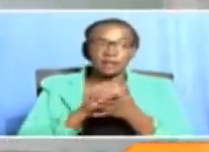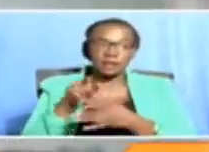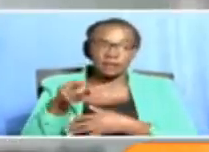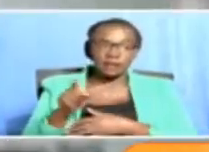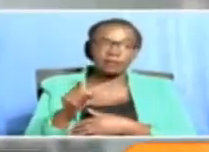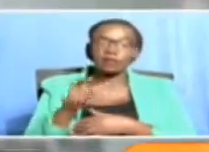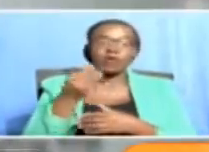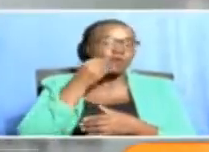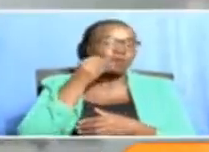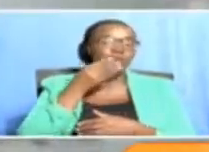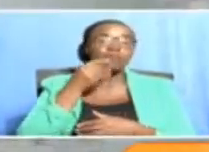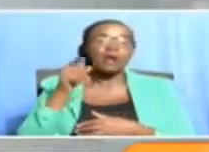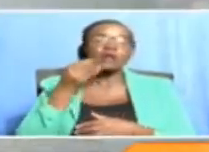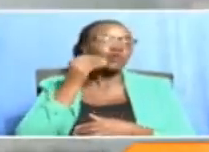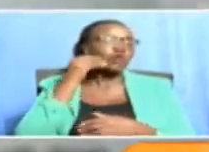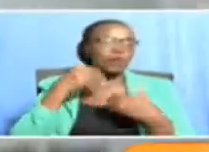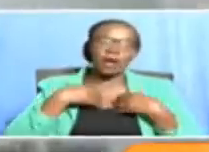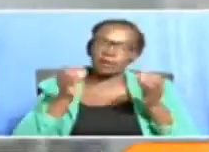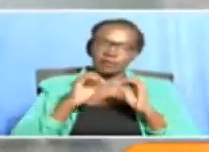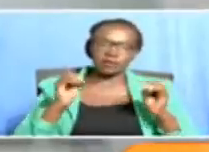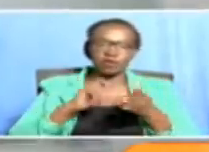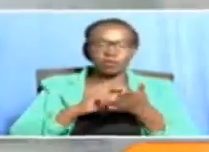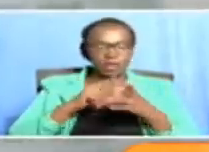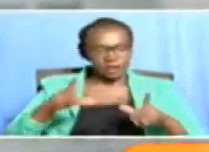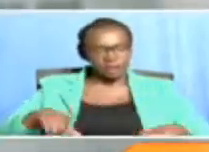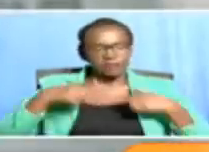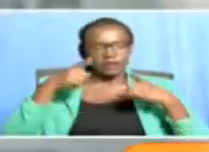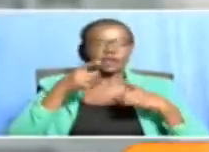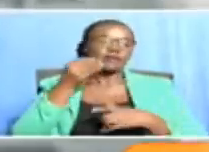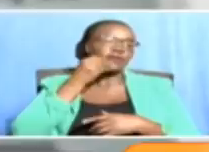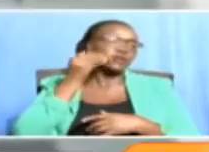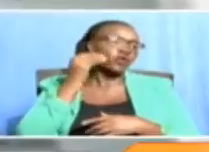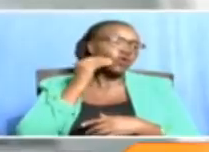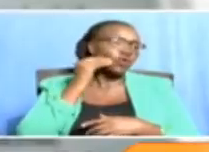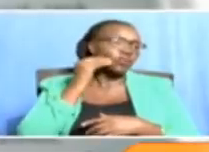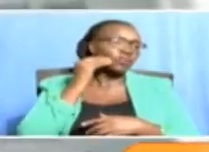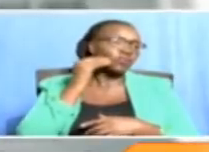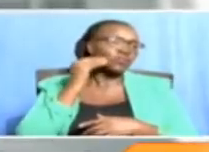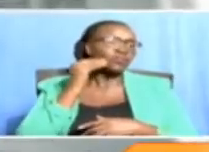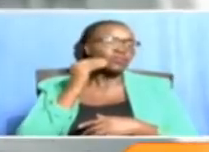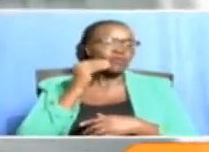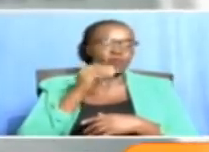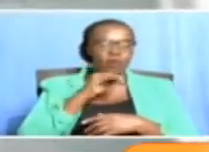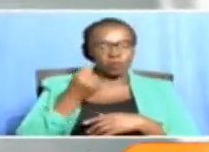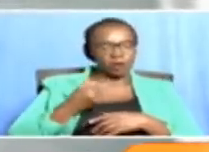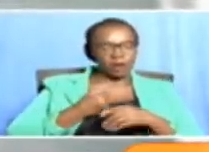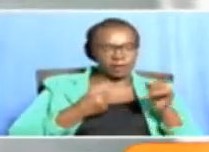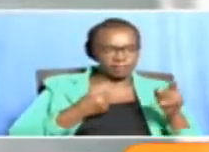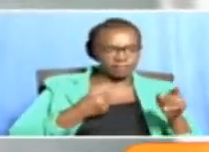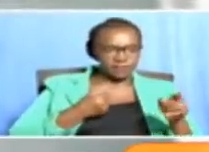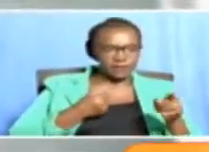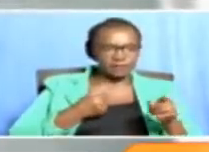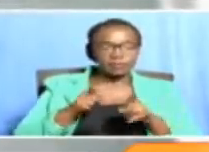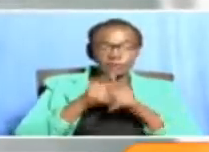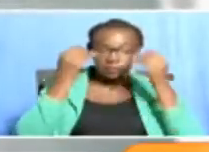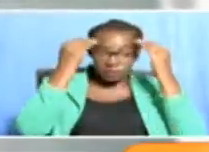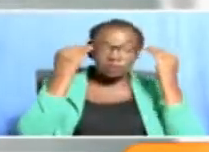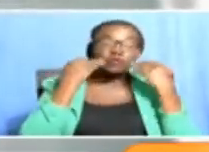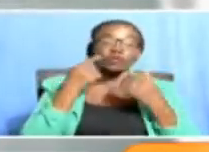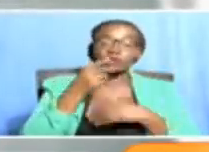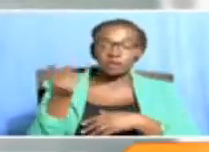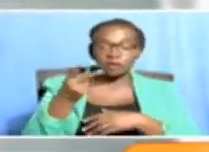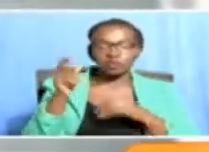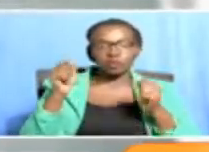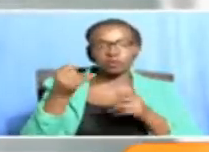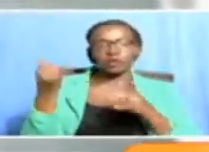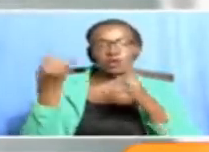residence and was living at Maribe's house, which has been identified as a secondary scene of crime. The prosecution saying the two might